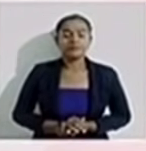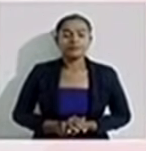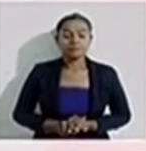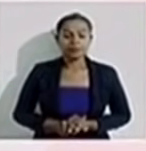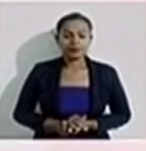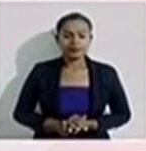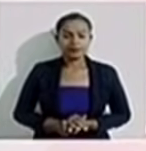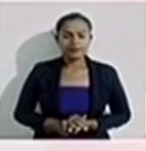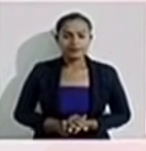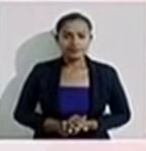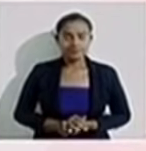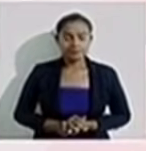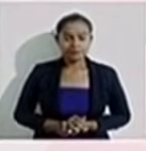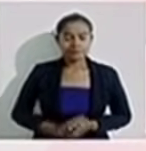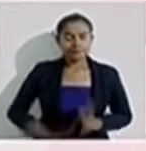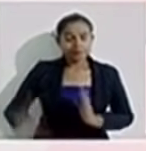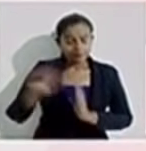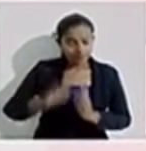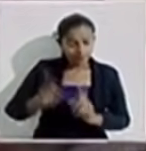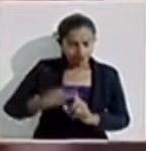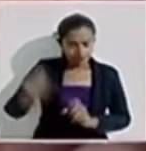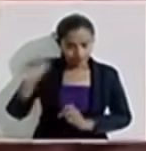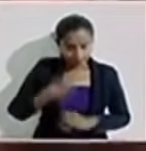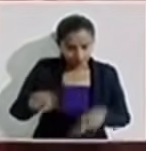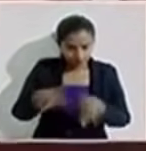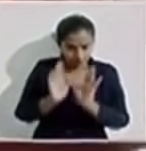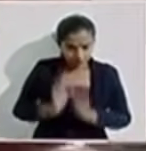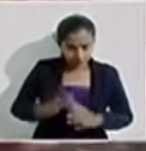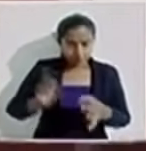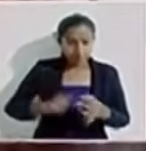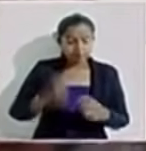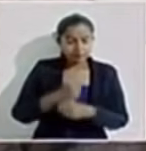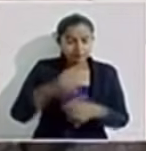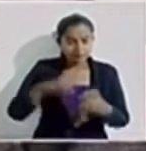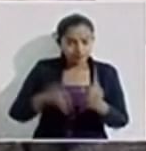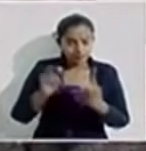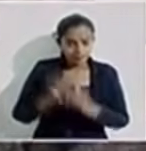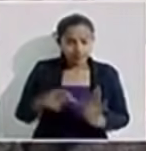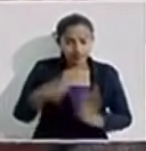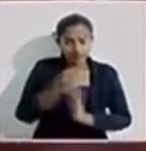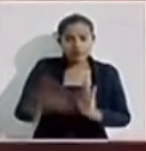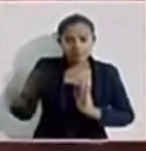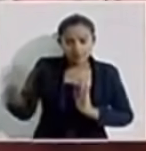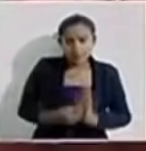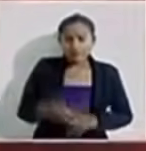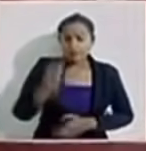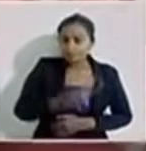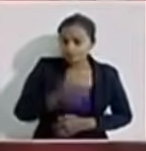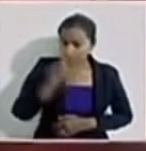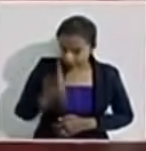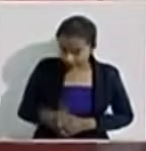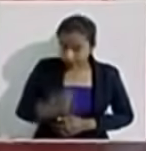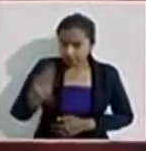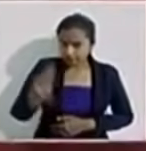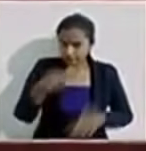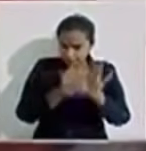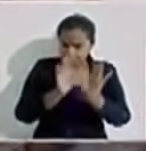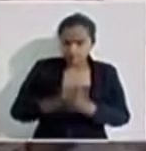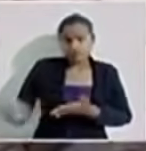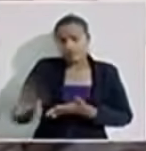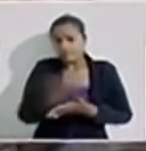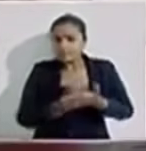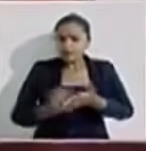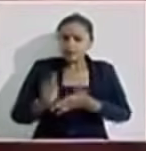the GSP Plus is coming to Sri Lanka on the 27th, and they will be meeting all personnel involved directly